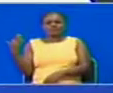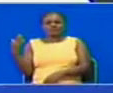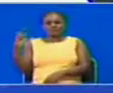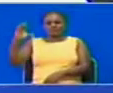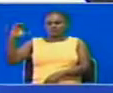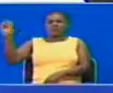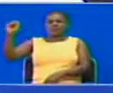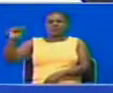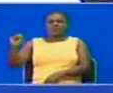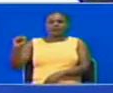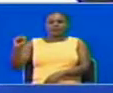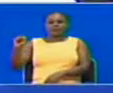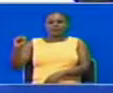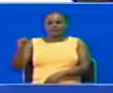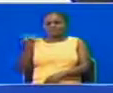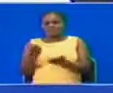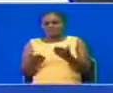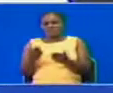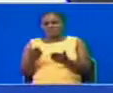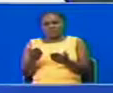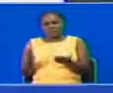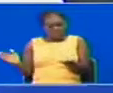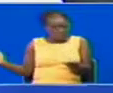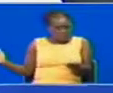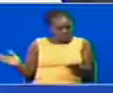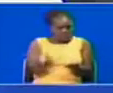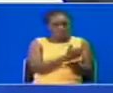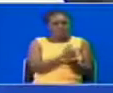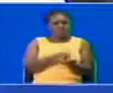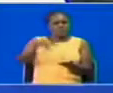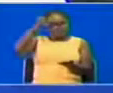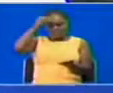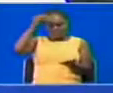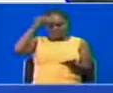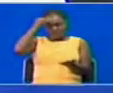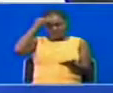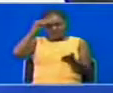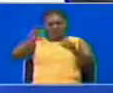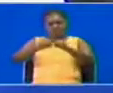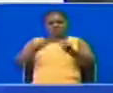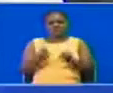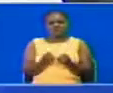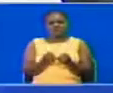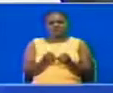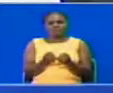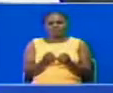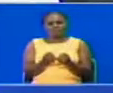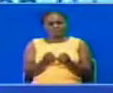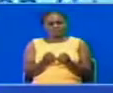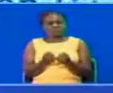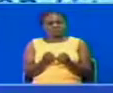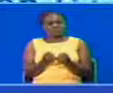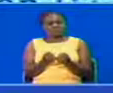Matiang'i is looking at, will it completely clean up our education system if he keeps at it? Well, I mean, I